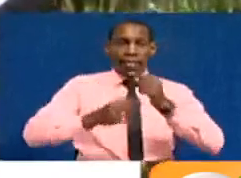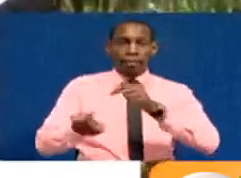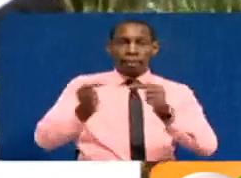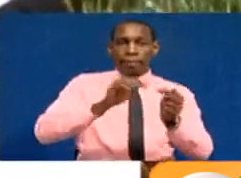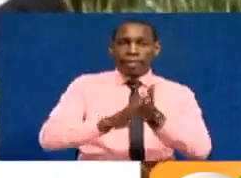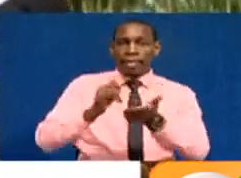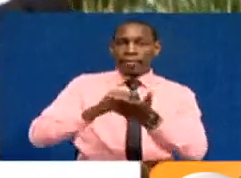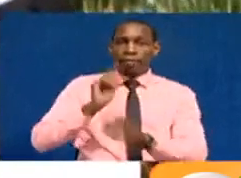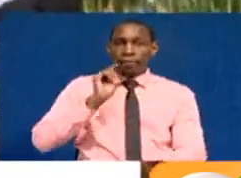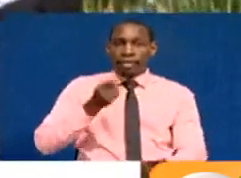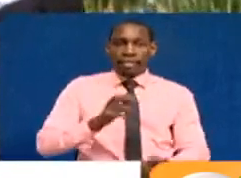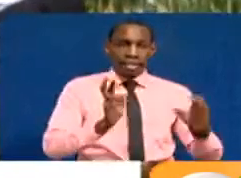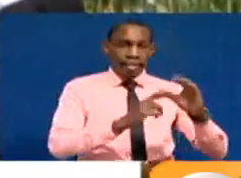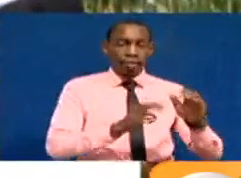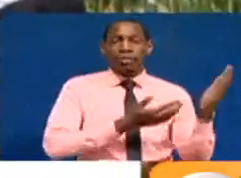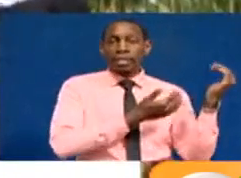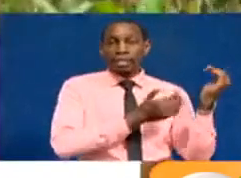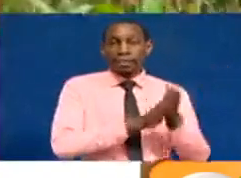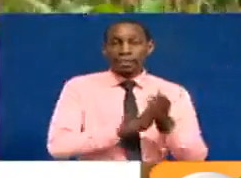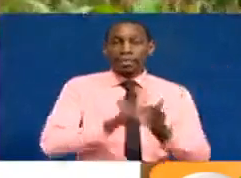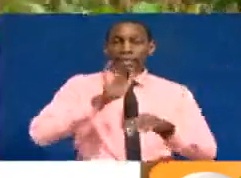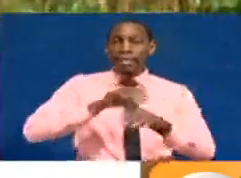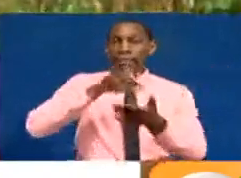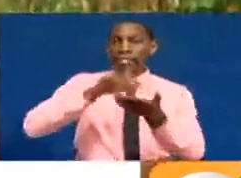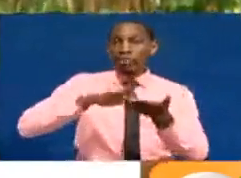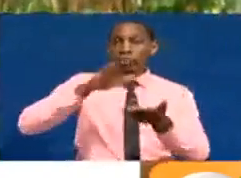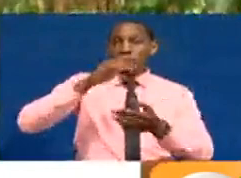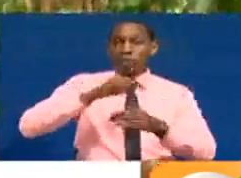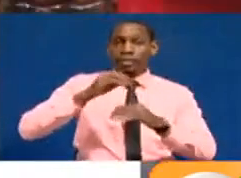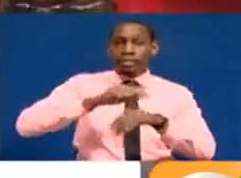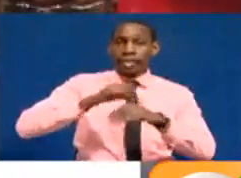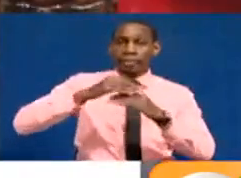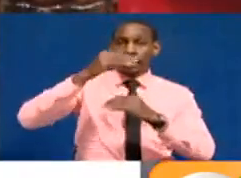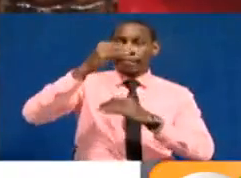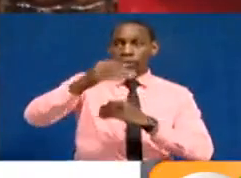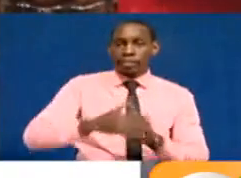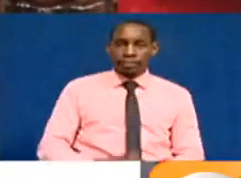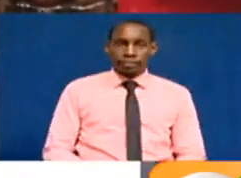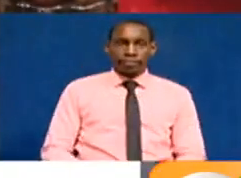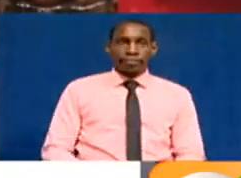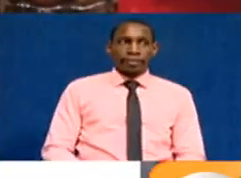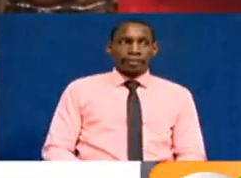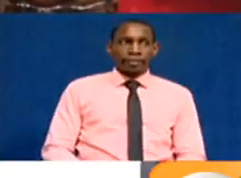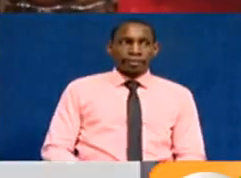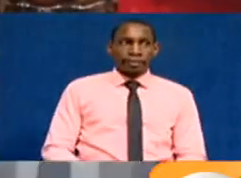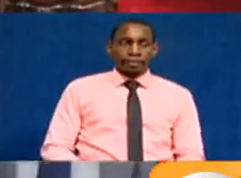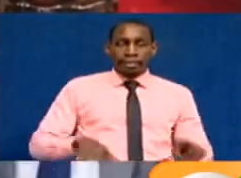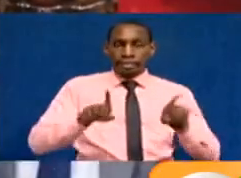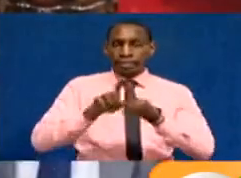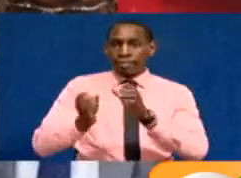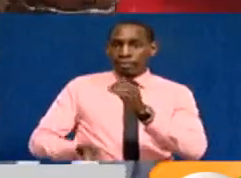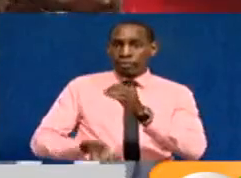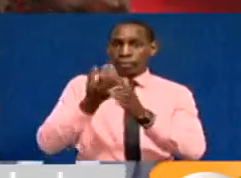war between Ukraine and Russia is expected to worsen the situation going forward. The region also produces